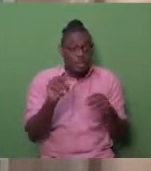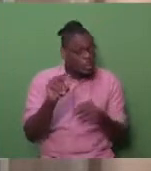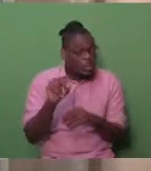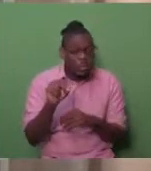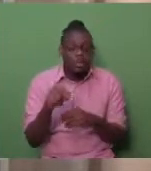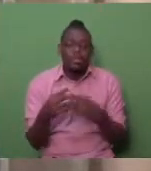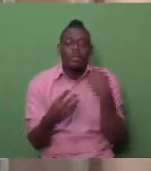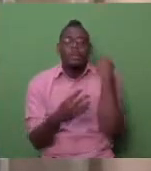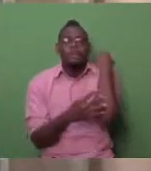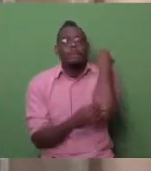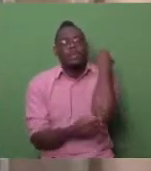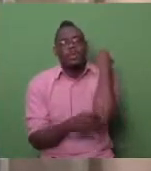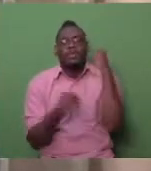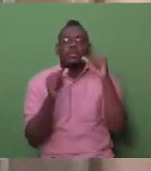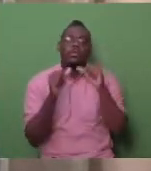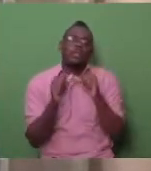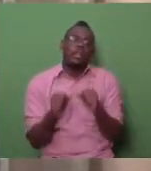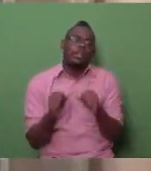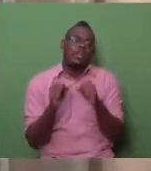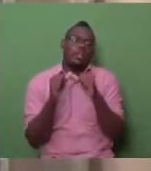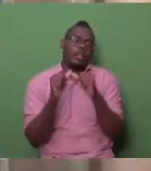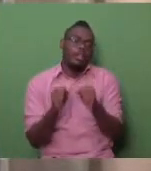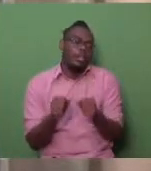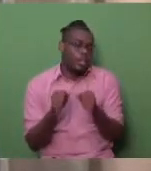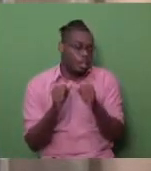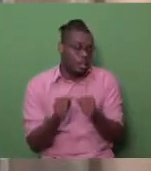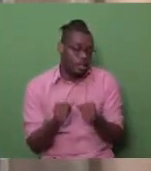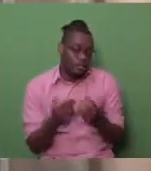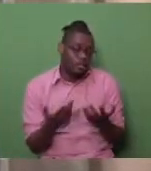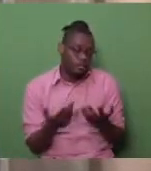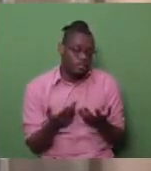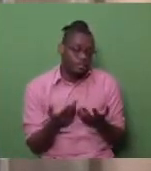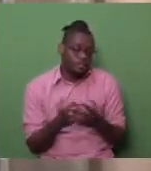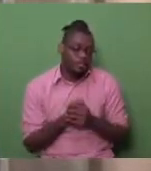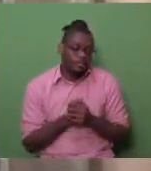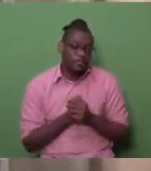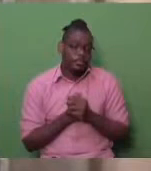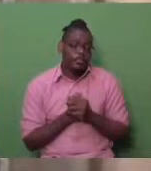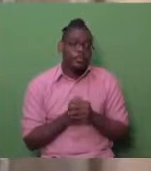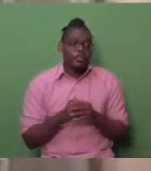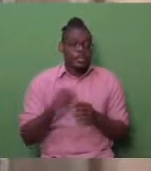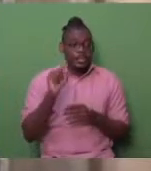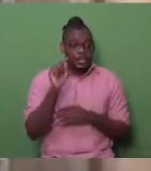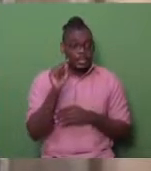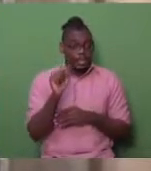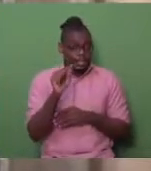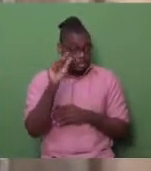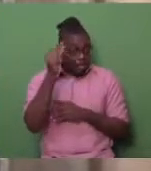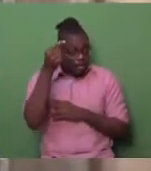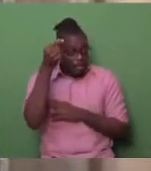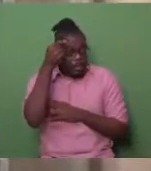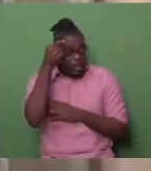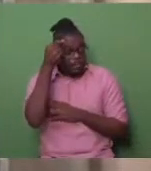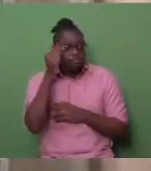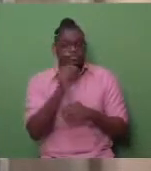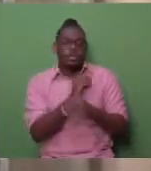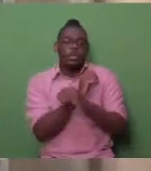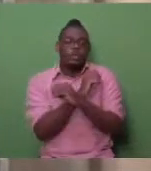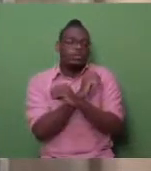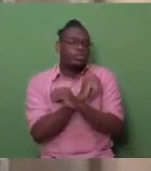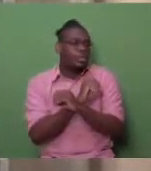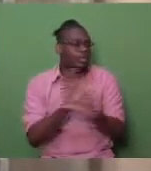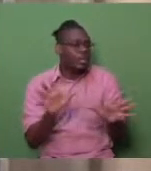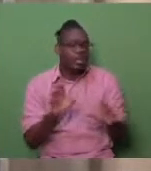The obscene realization that this government will do nothing except promise pie-in-the-sky projects came at page